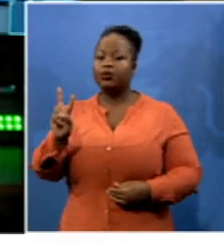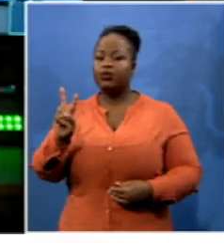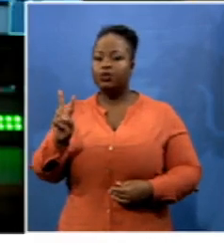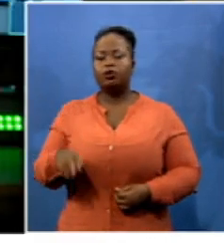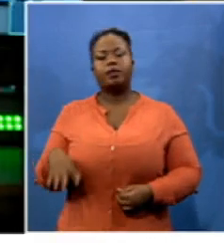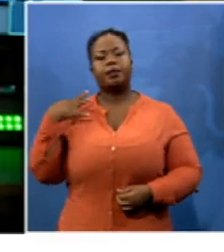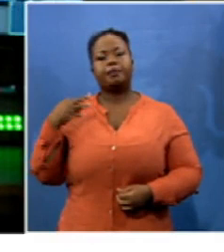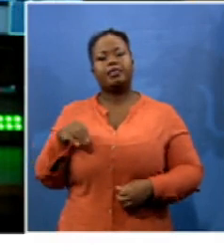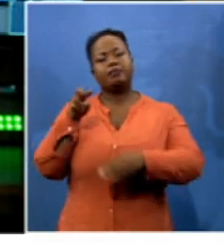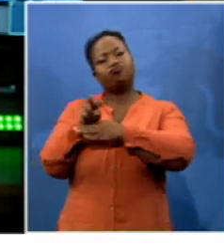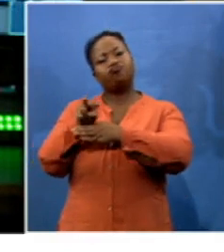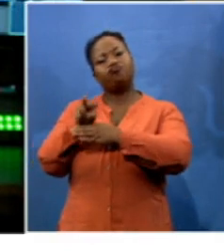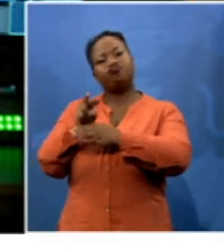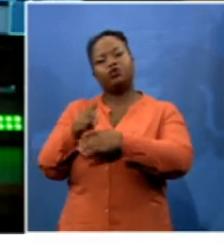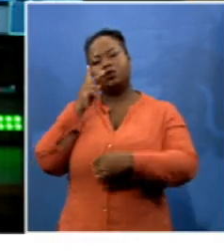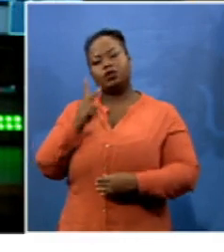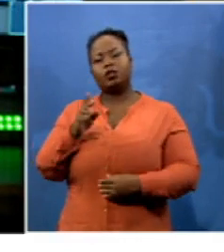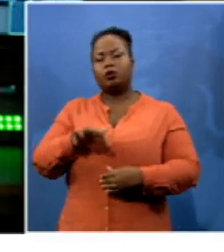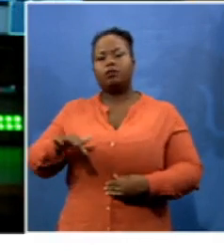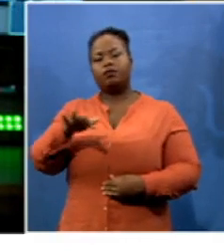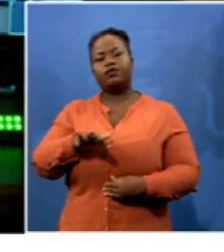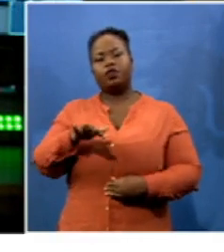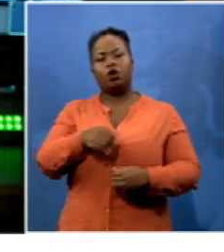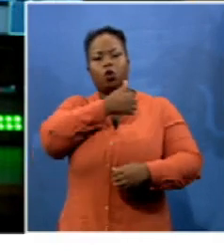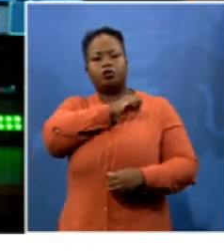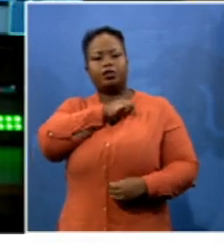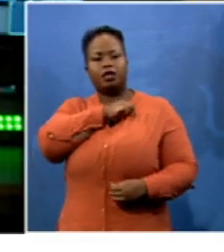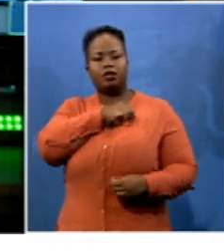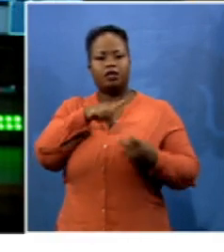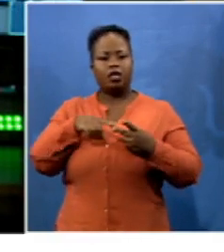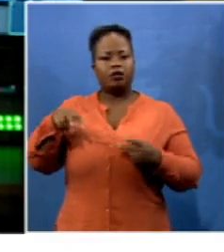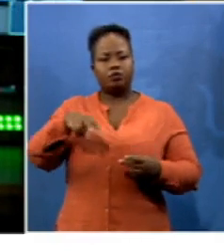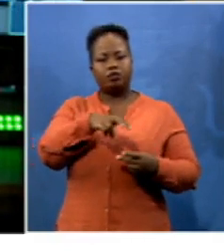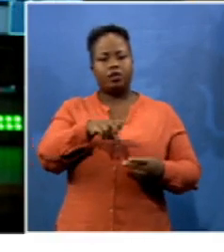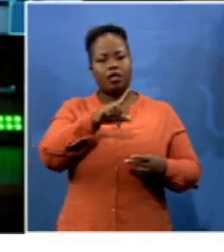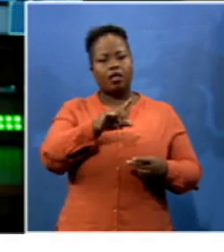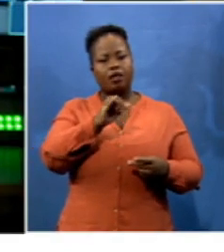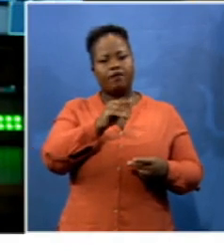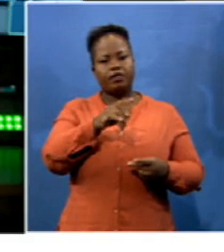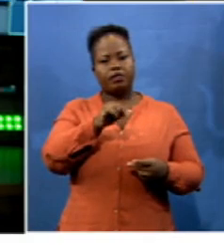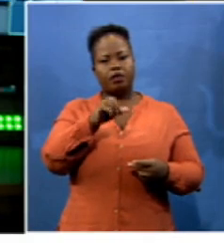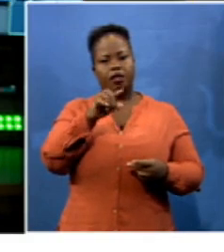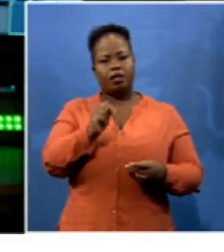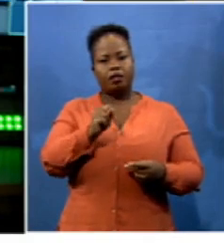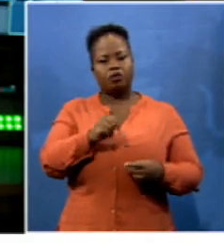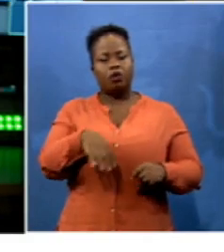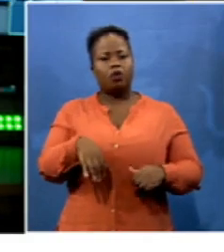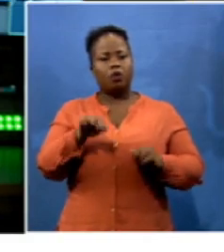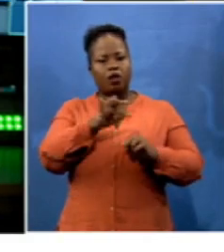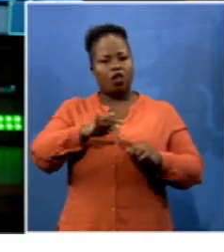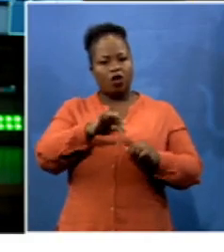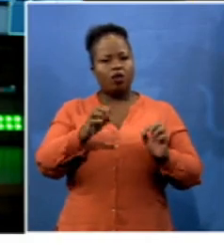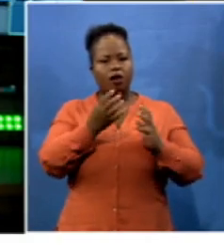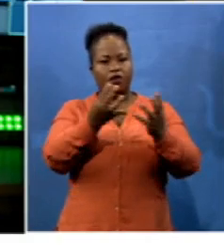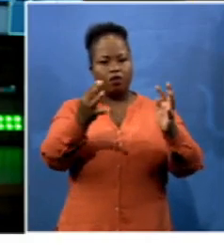will oversee the setting up of a field hospital and later on travel to the Livingstone Hospital, a quarantine facility. So our